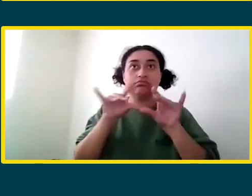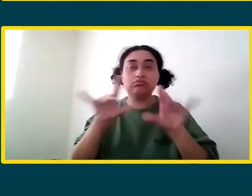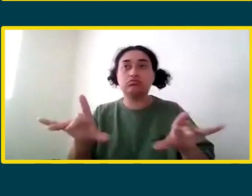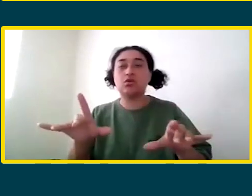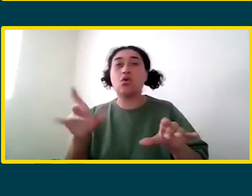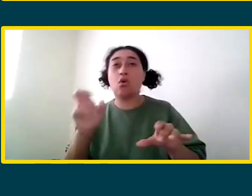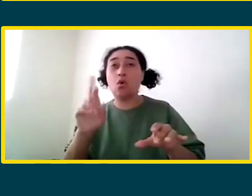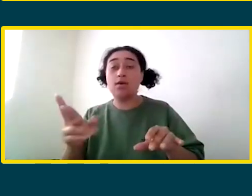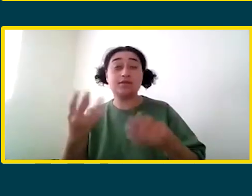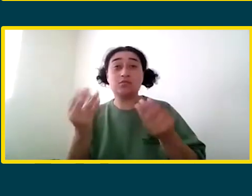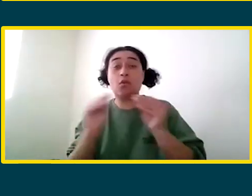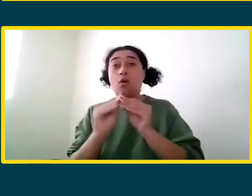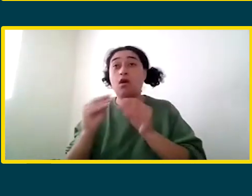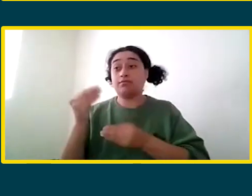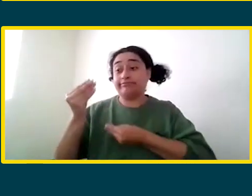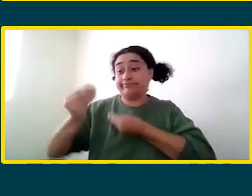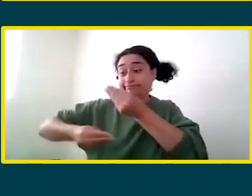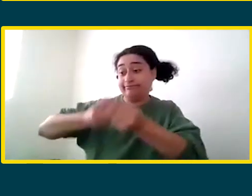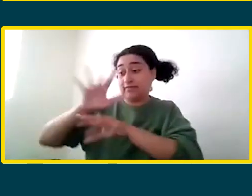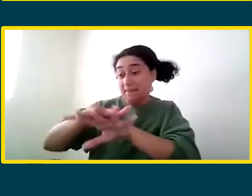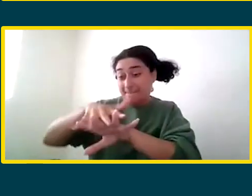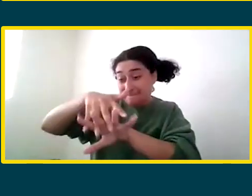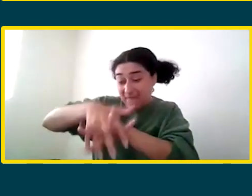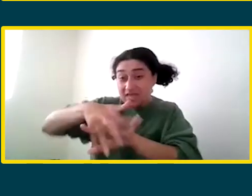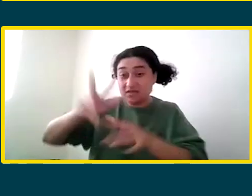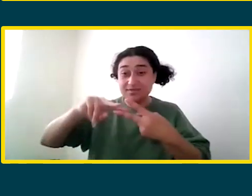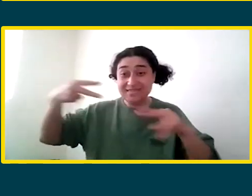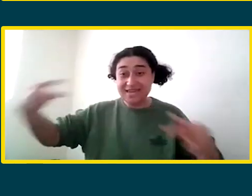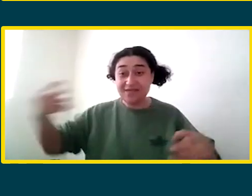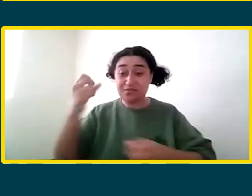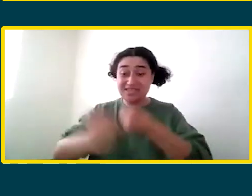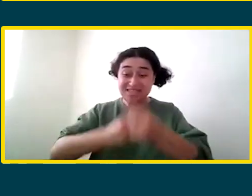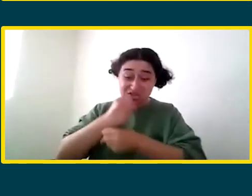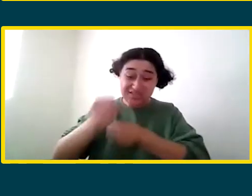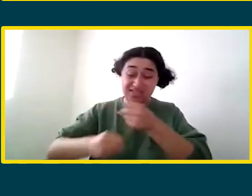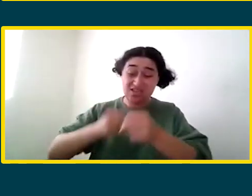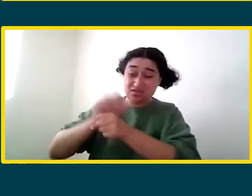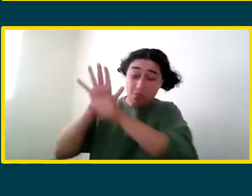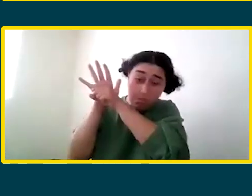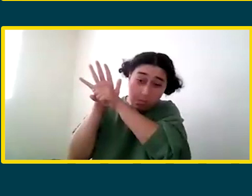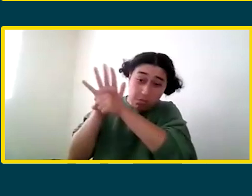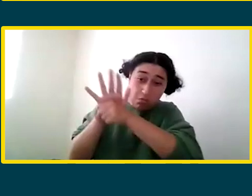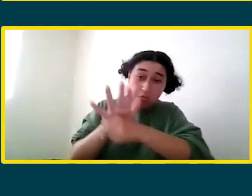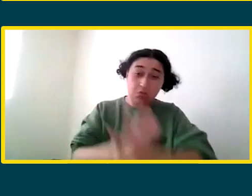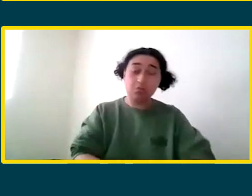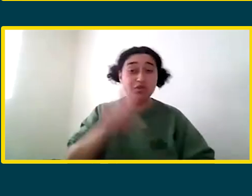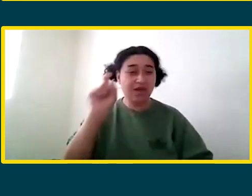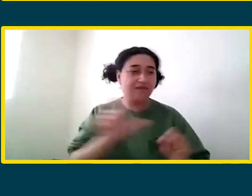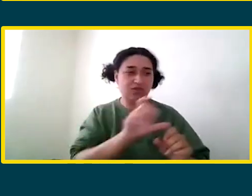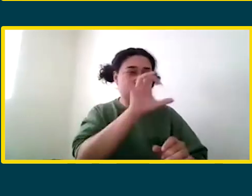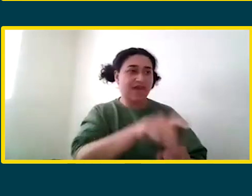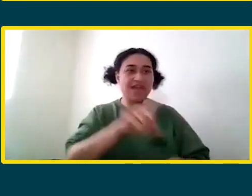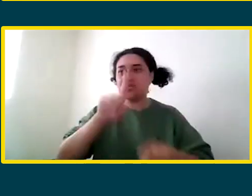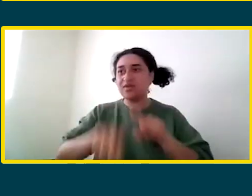in our DNA from years and years, forever of, you need to do this. You can't be out